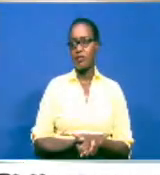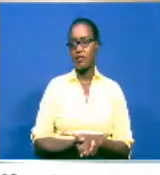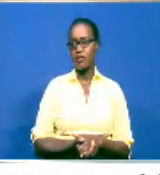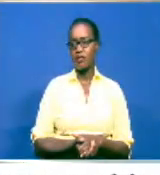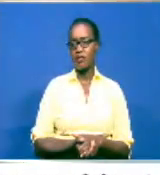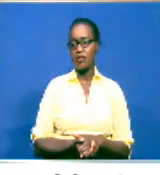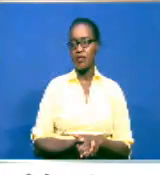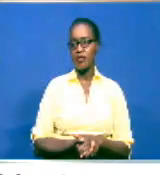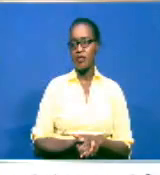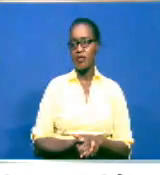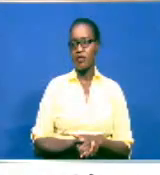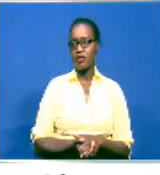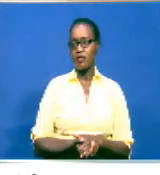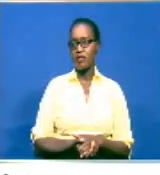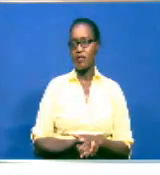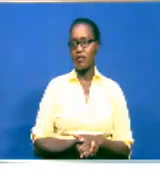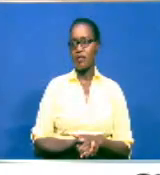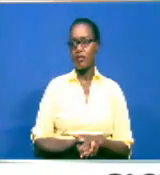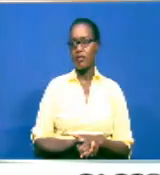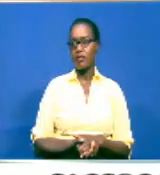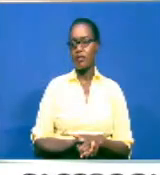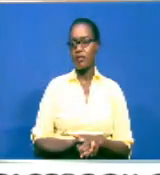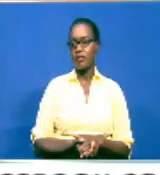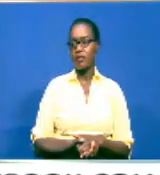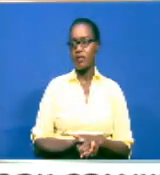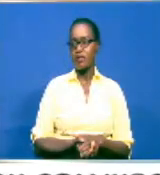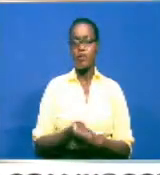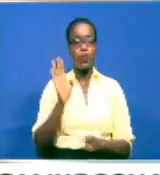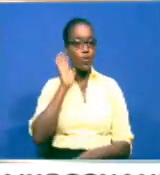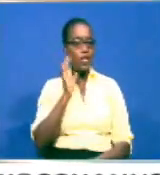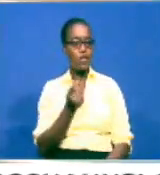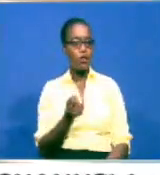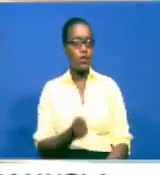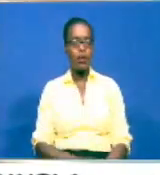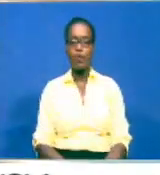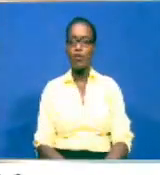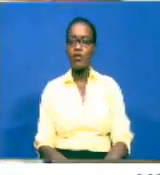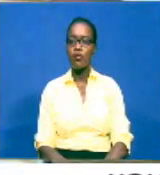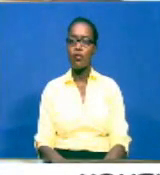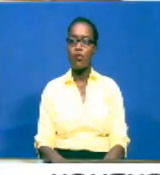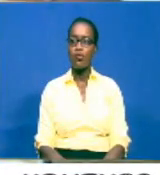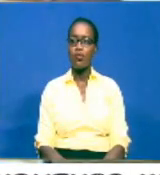that clip so that it's ready. Yeah, I think we need to get the clip. Okay, let's have a look at it.